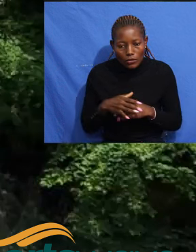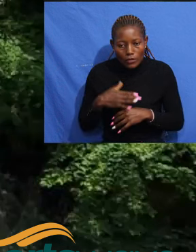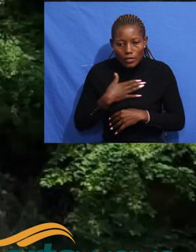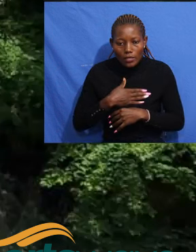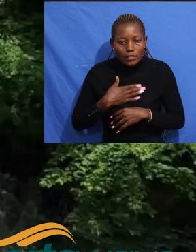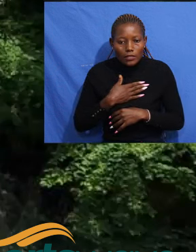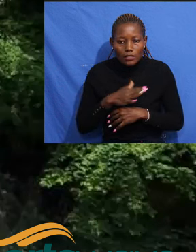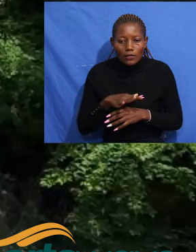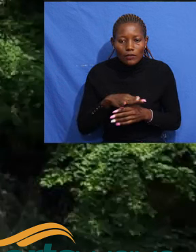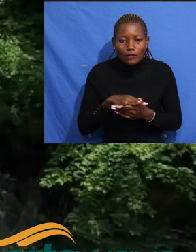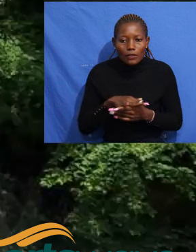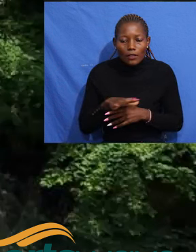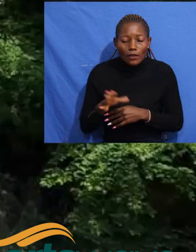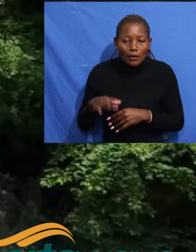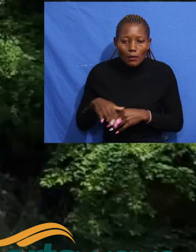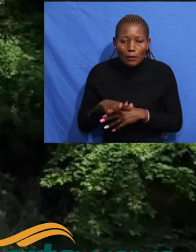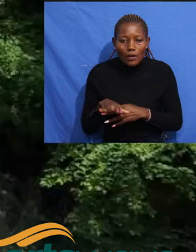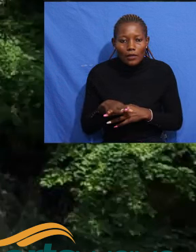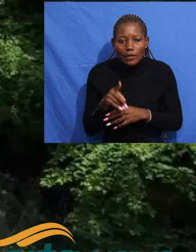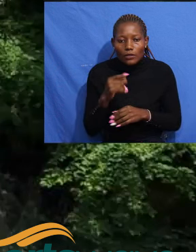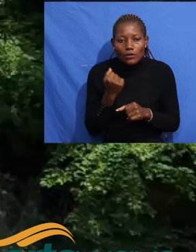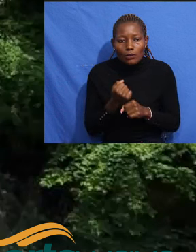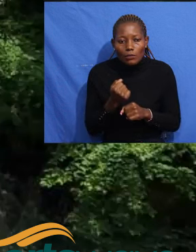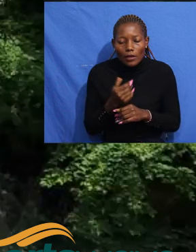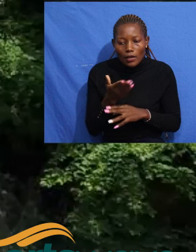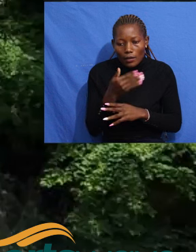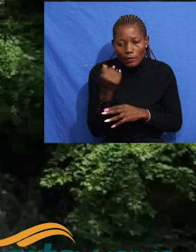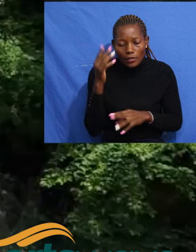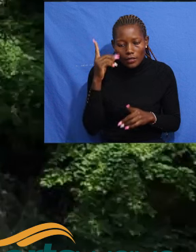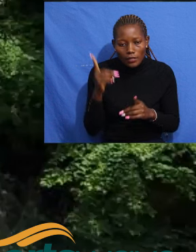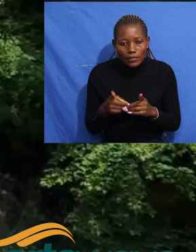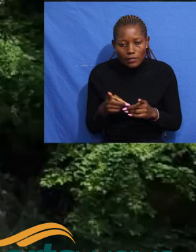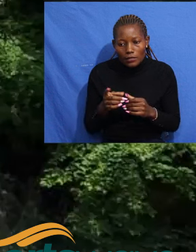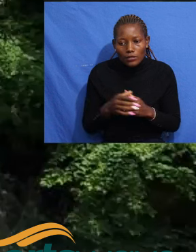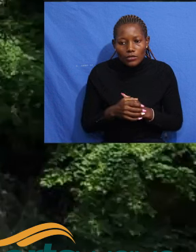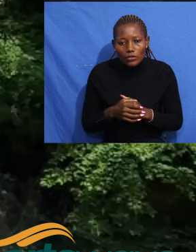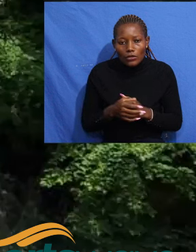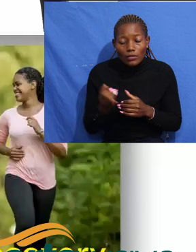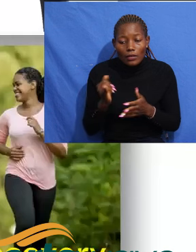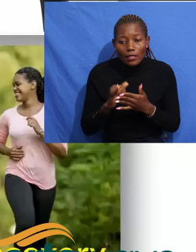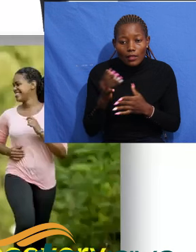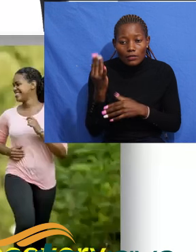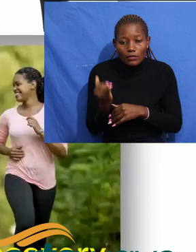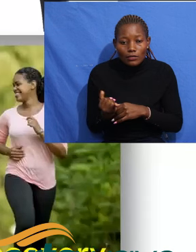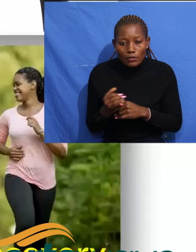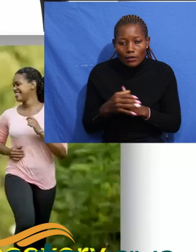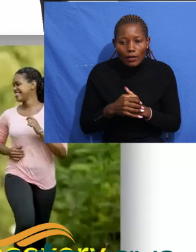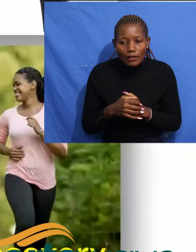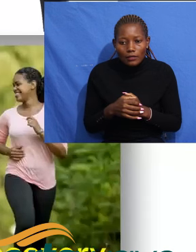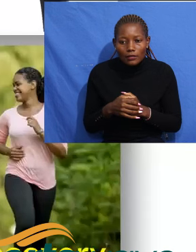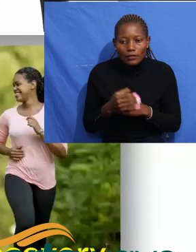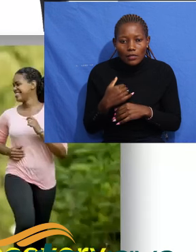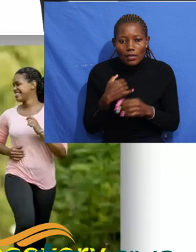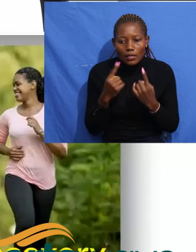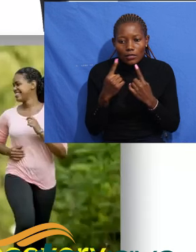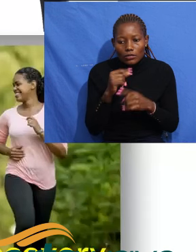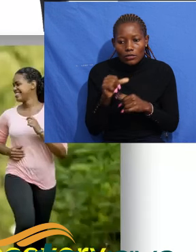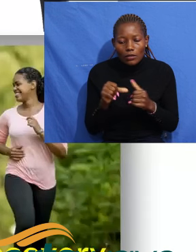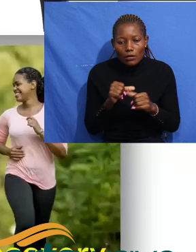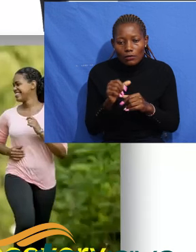recovery, you will make an even better decisions, right? So that's why I'm going to talk about all